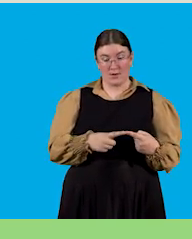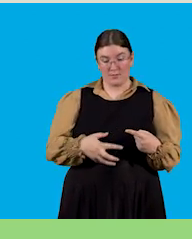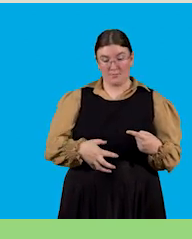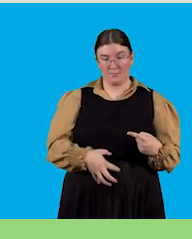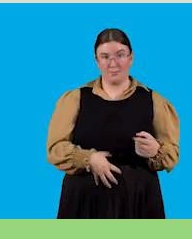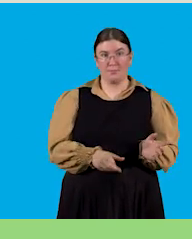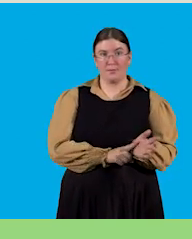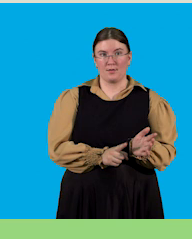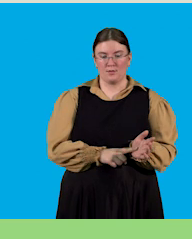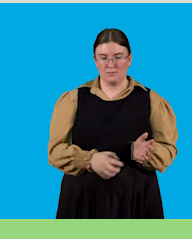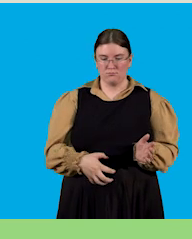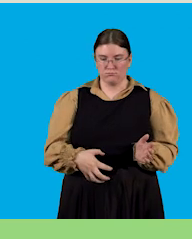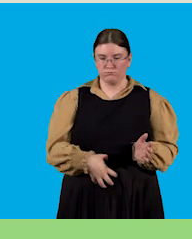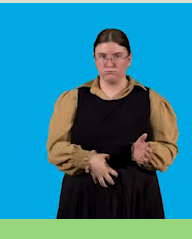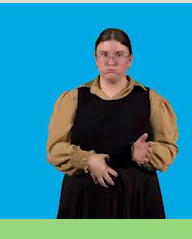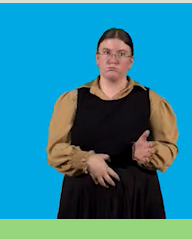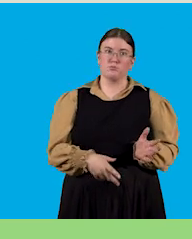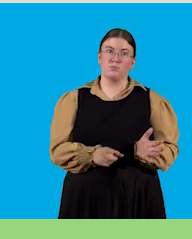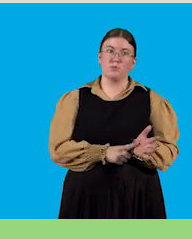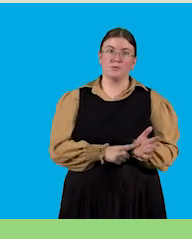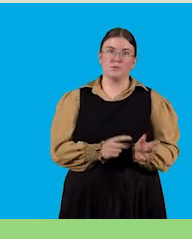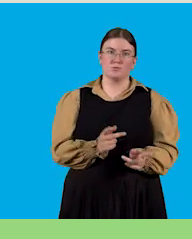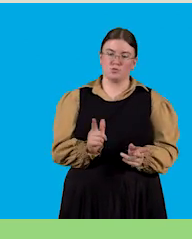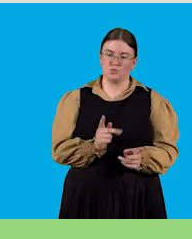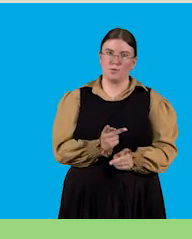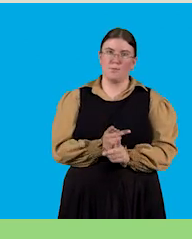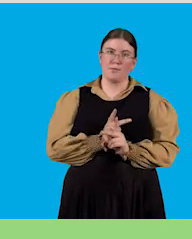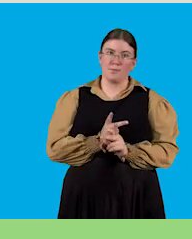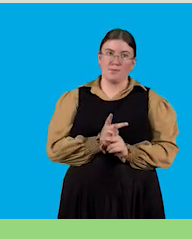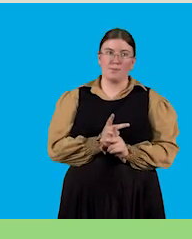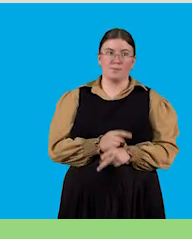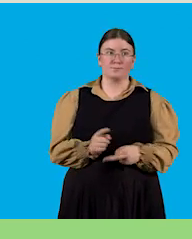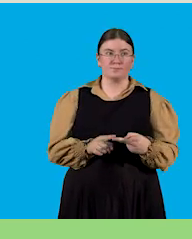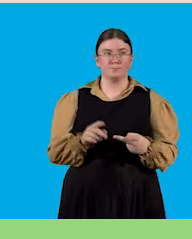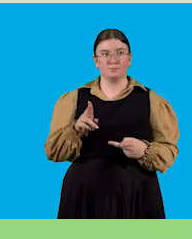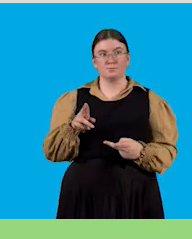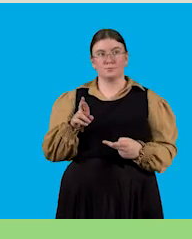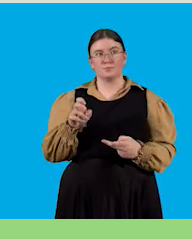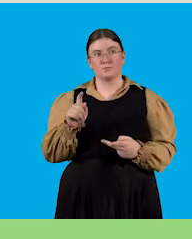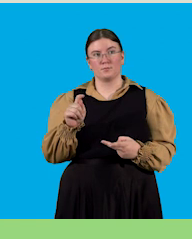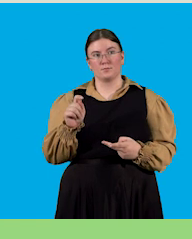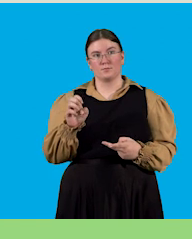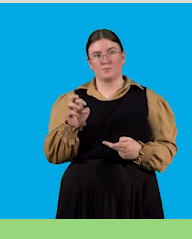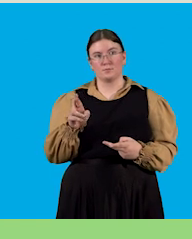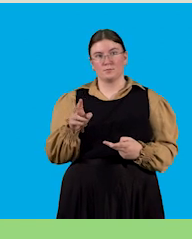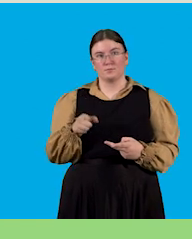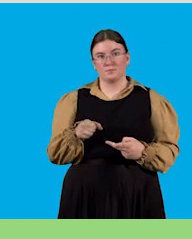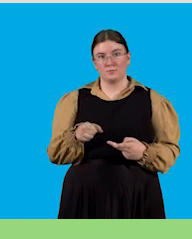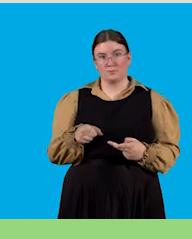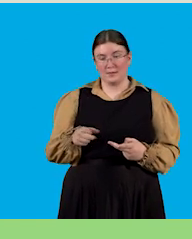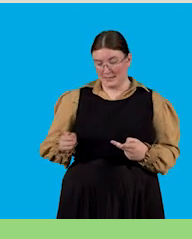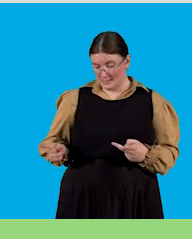is a balloon-like sac that stores urine. We also have the ureter, which is a duct that joins